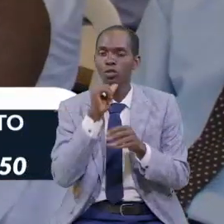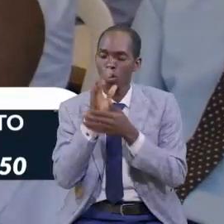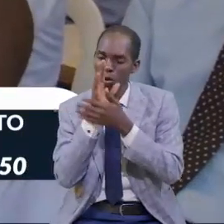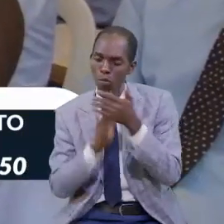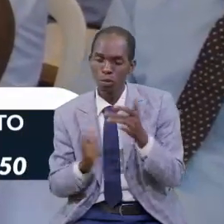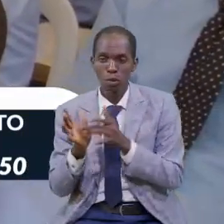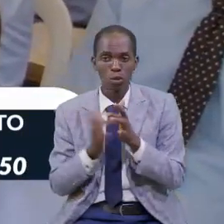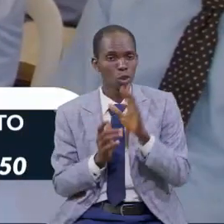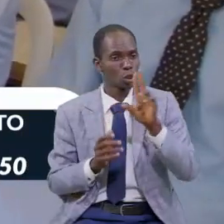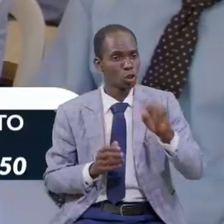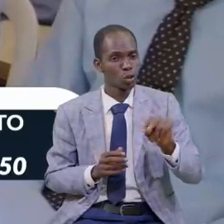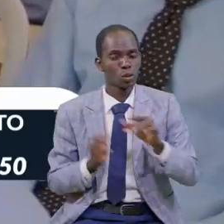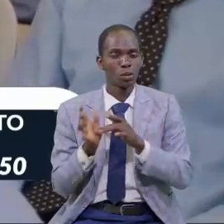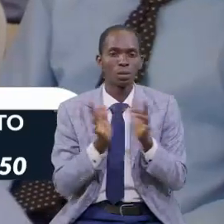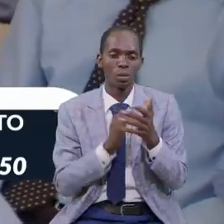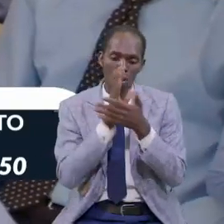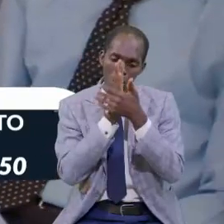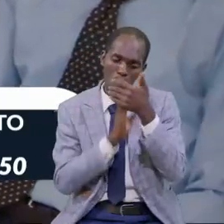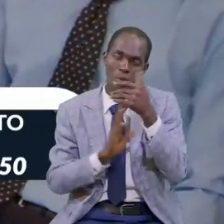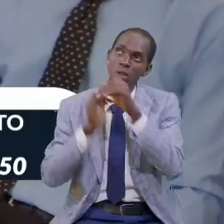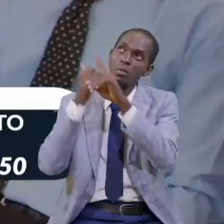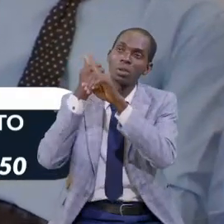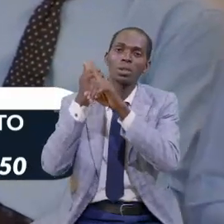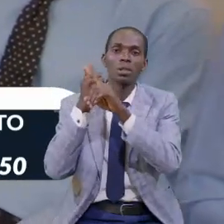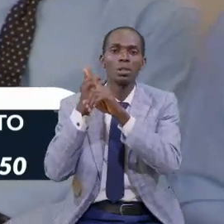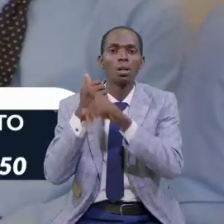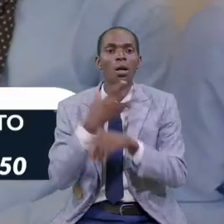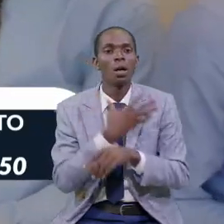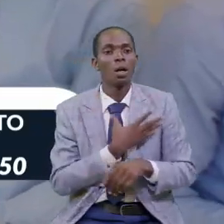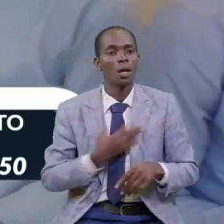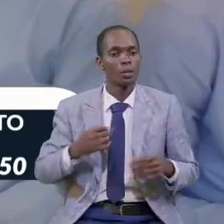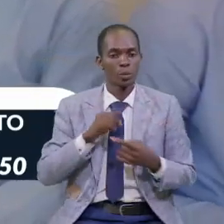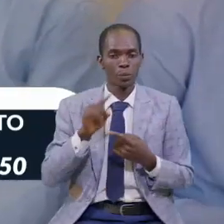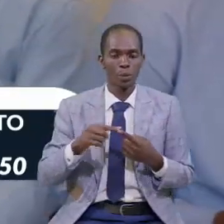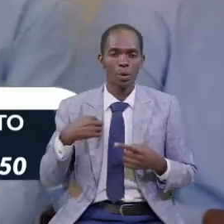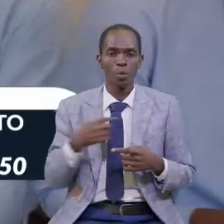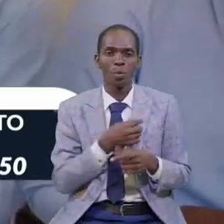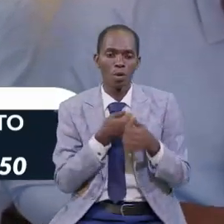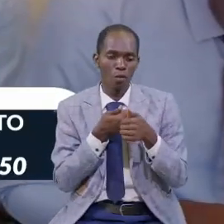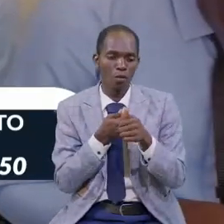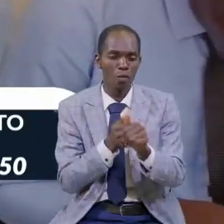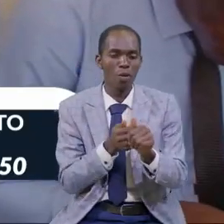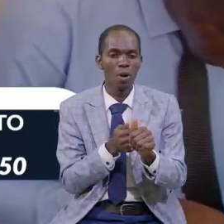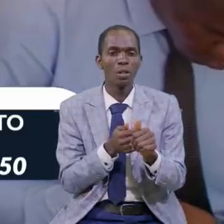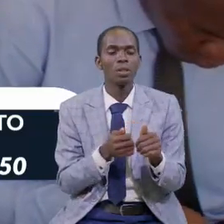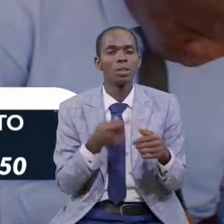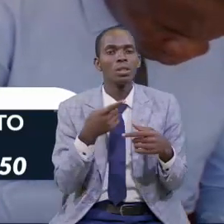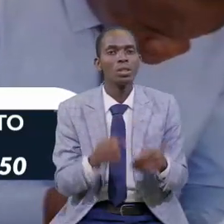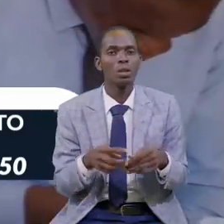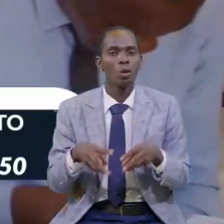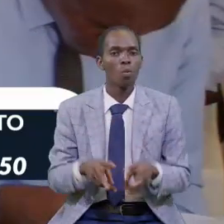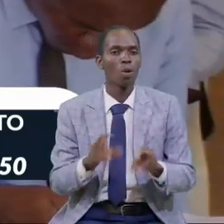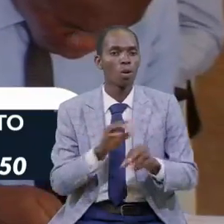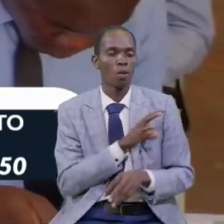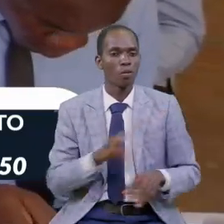he humbled himself. And when we follow after the path of Christ, and we have the